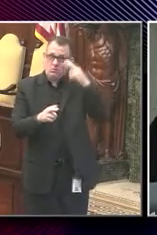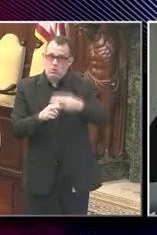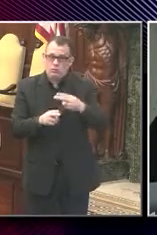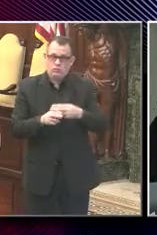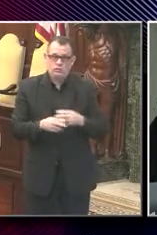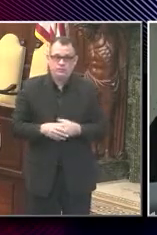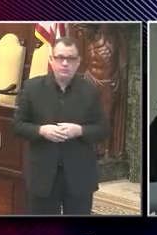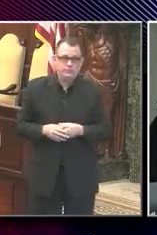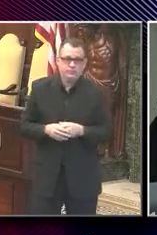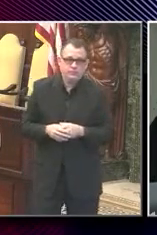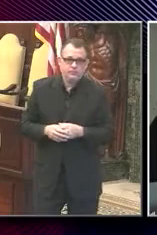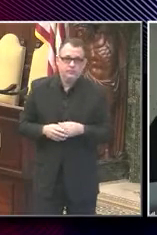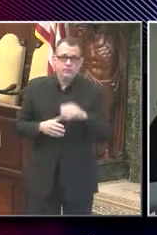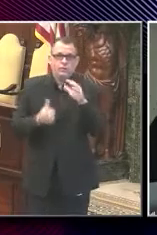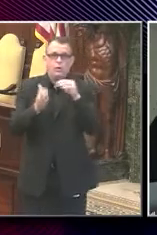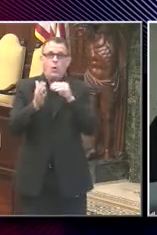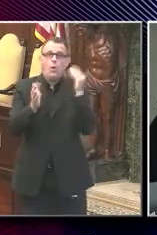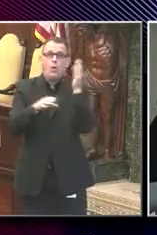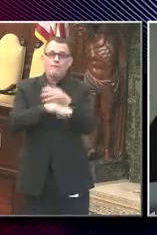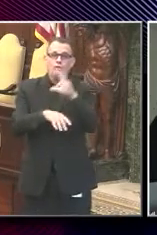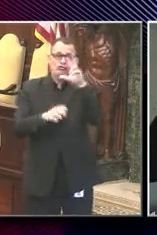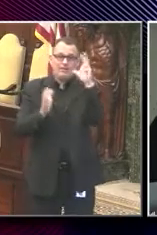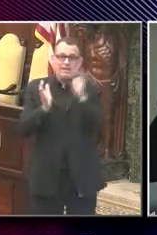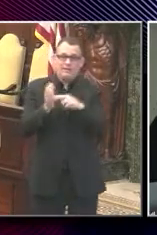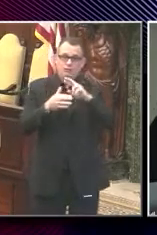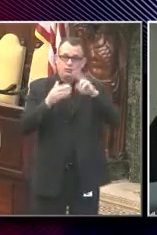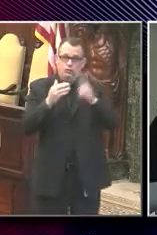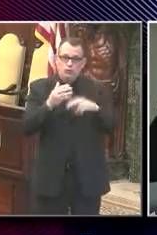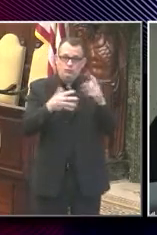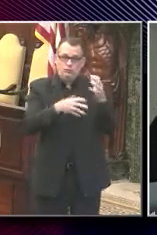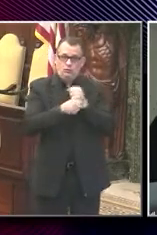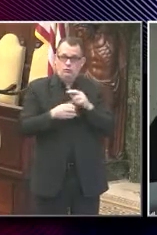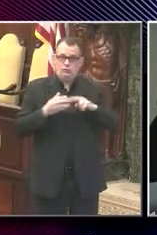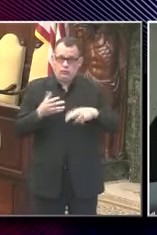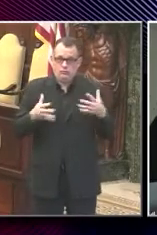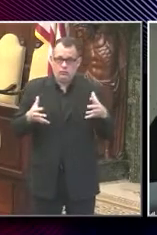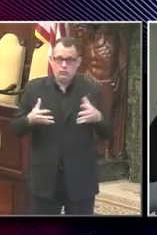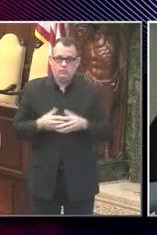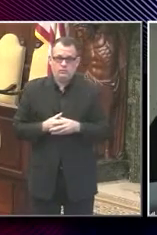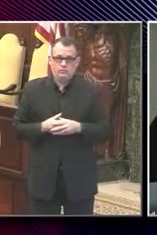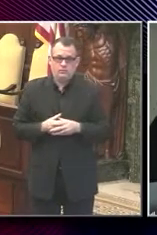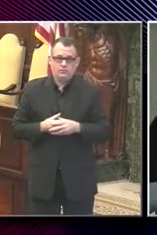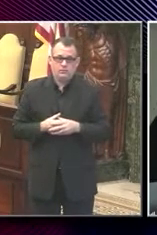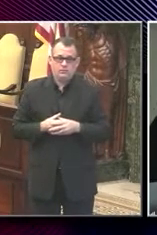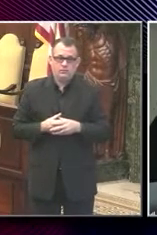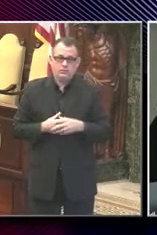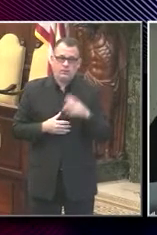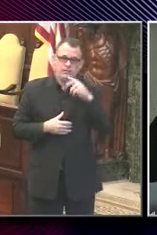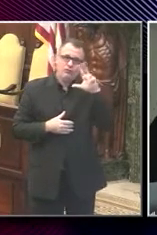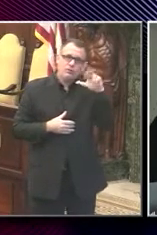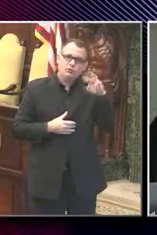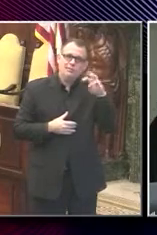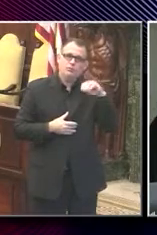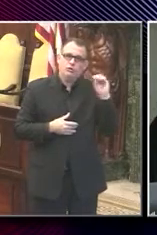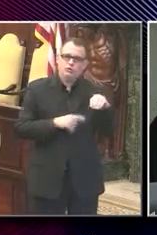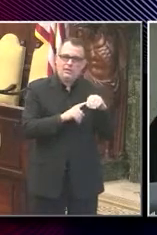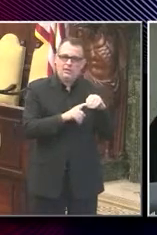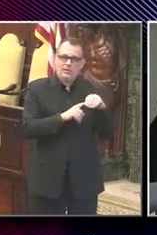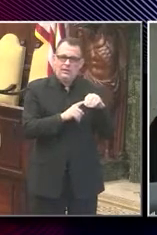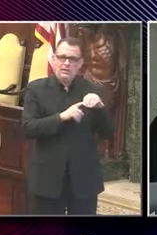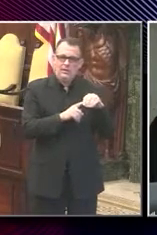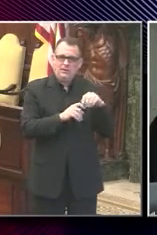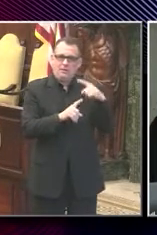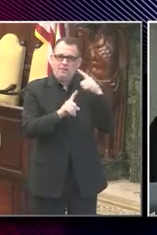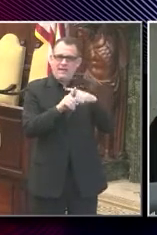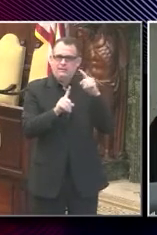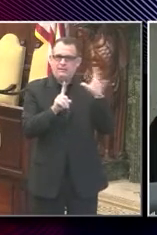more than 3,000 tests since yesterday, and that 109 represents 3.6% of those tests being positive. That 3.6%